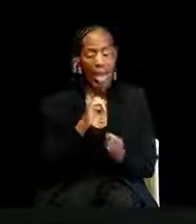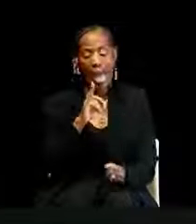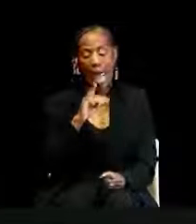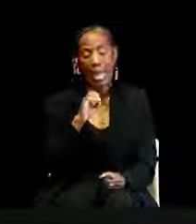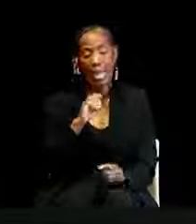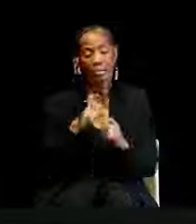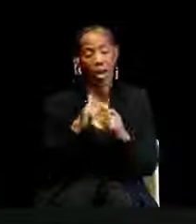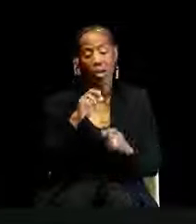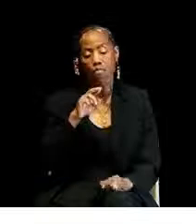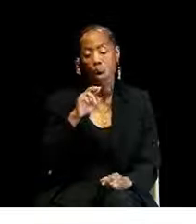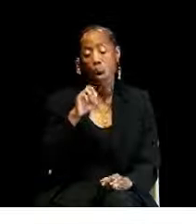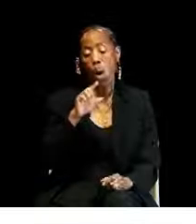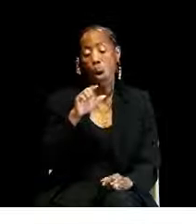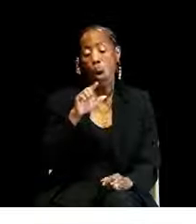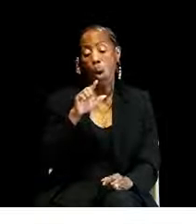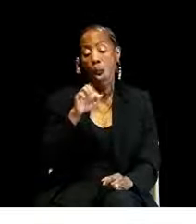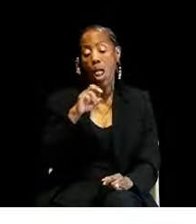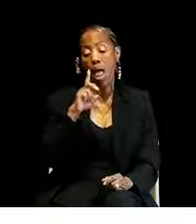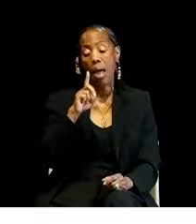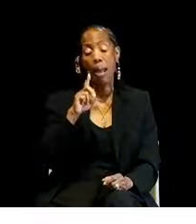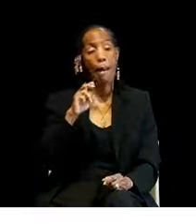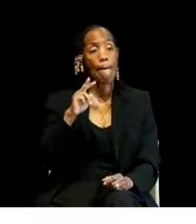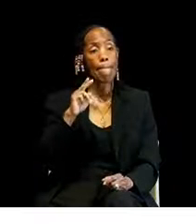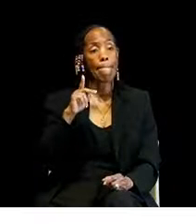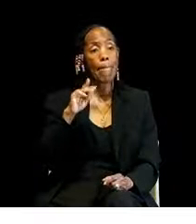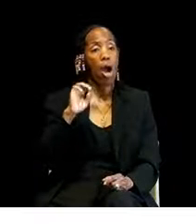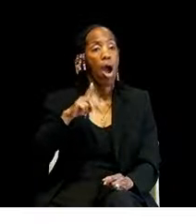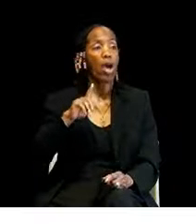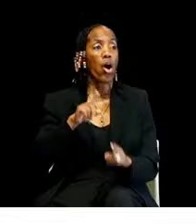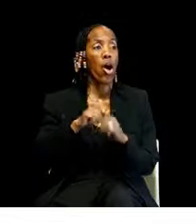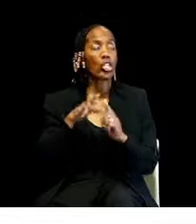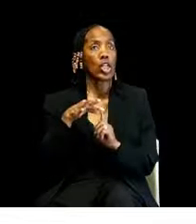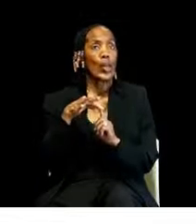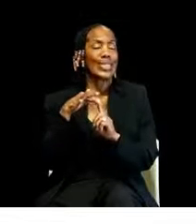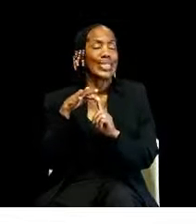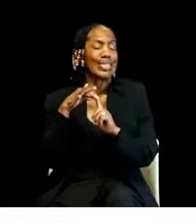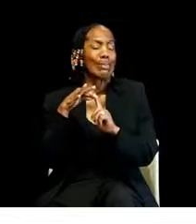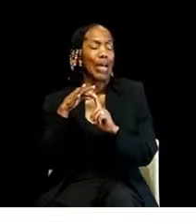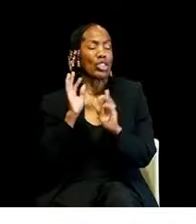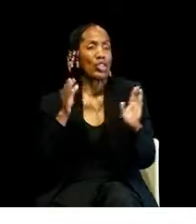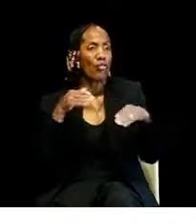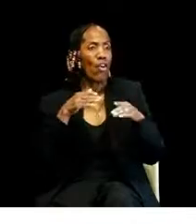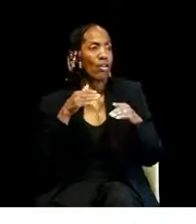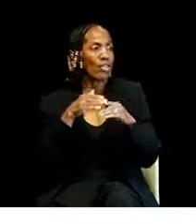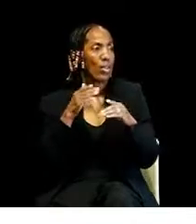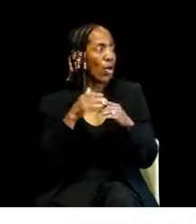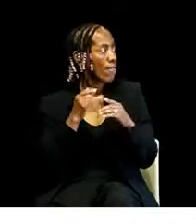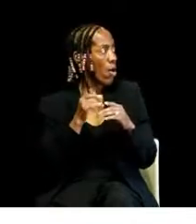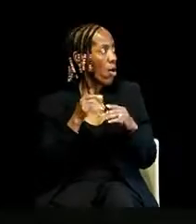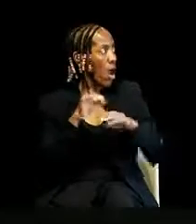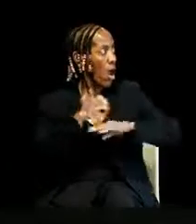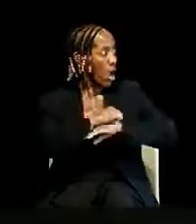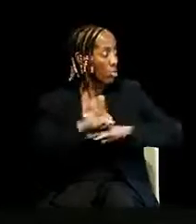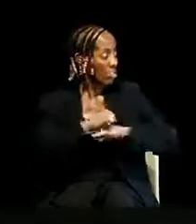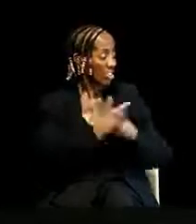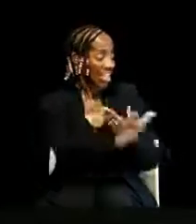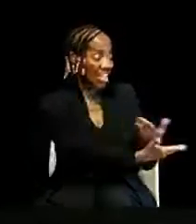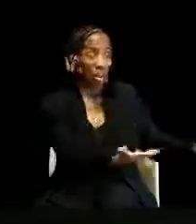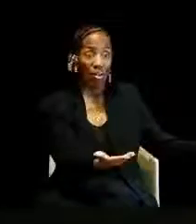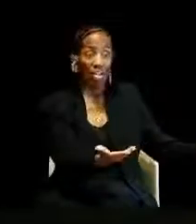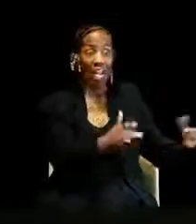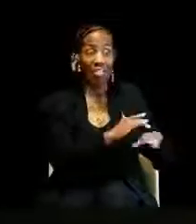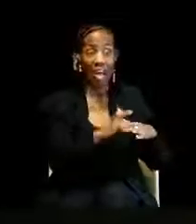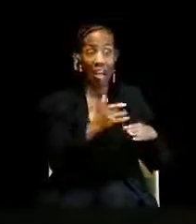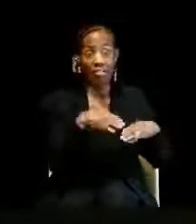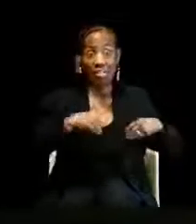Black Acres Roastery. I also want to give a special little highlight. So Adorn staged our stage, and all of this stuff is